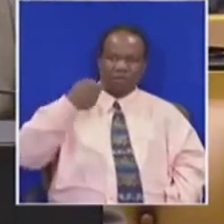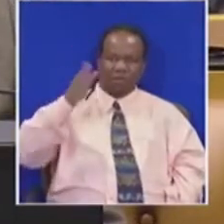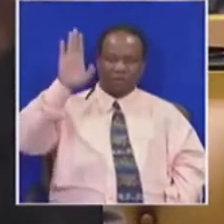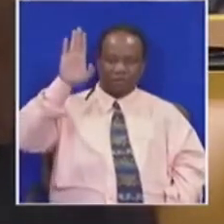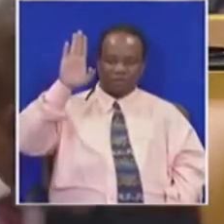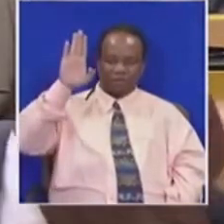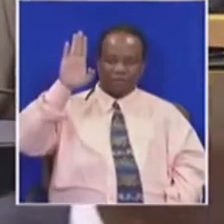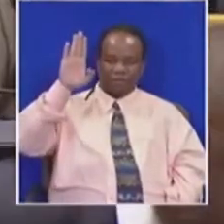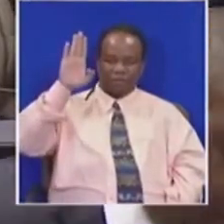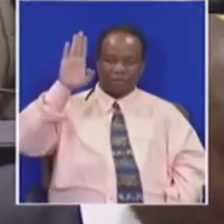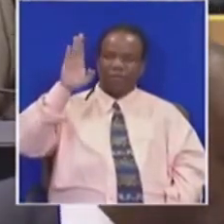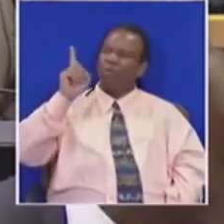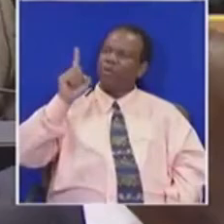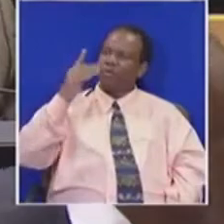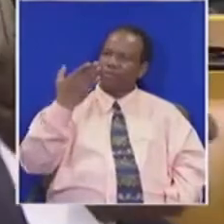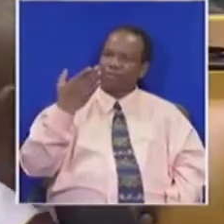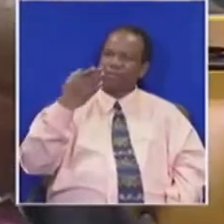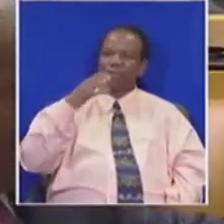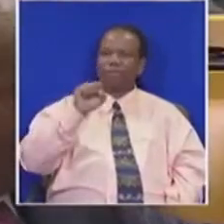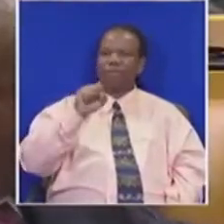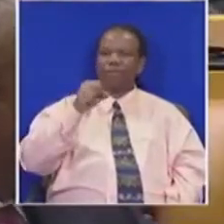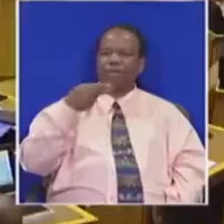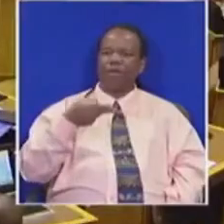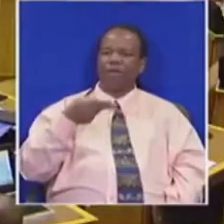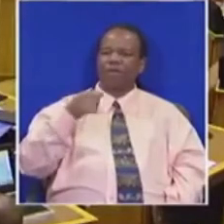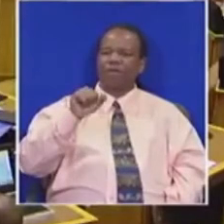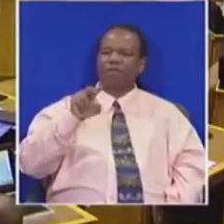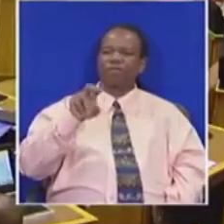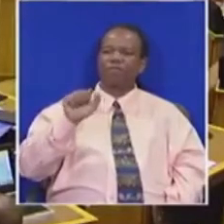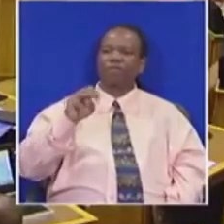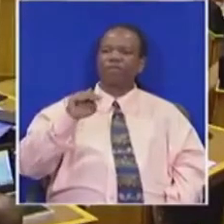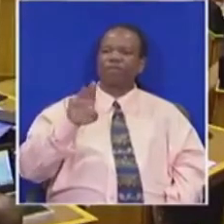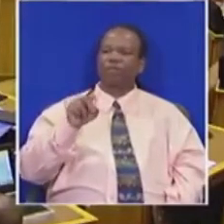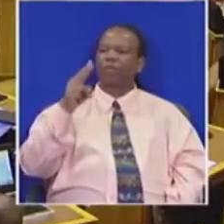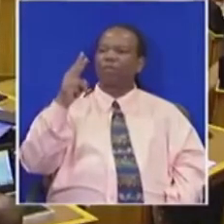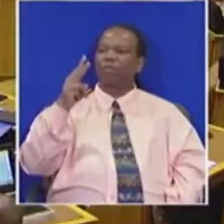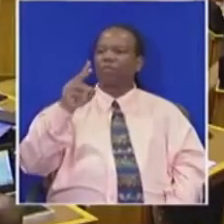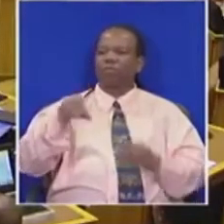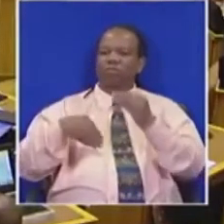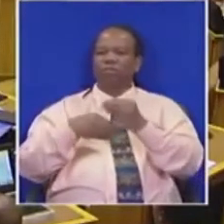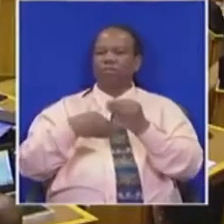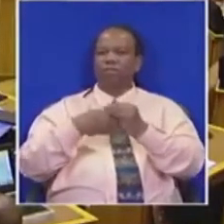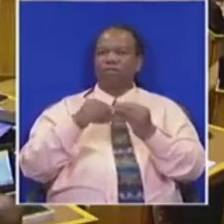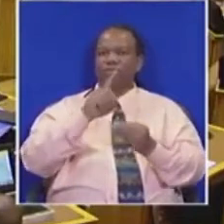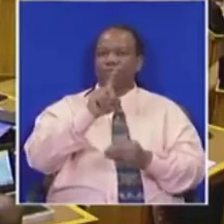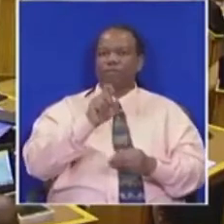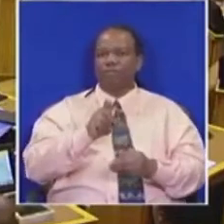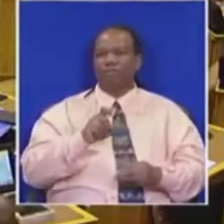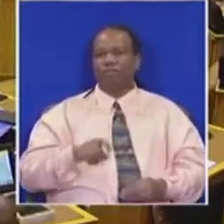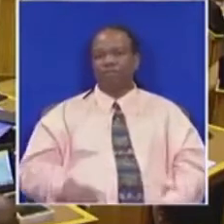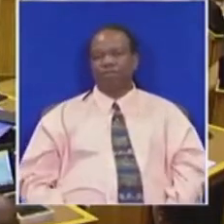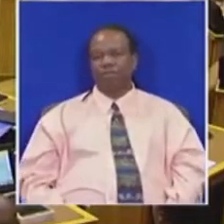What is the point of order? Honorable Shivambu has asked 2 additional questions, so we think that is